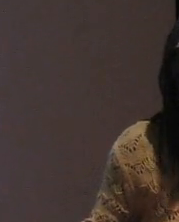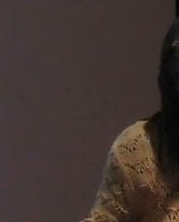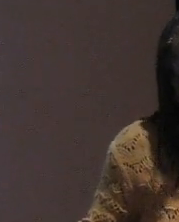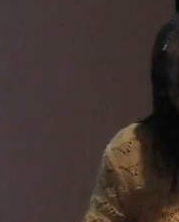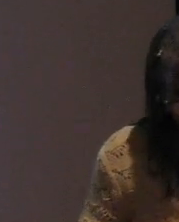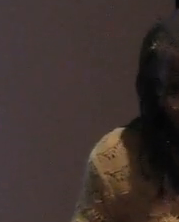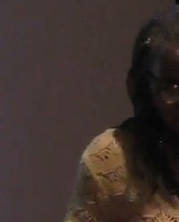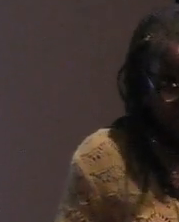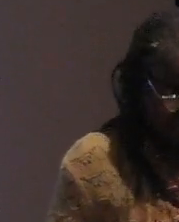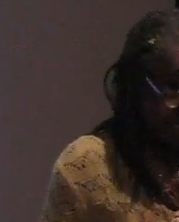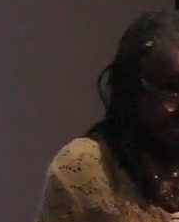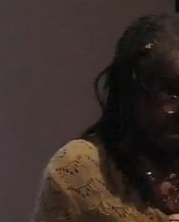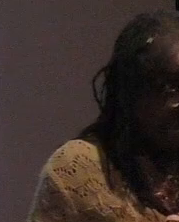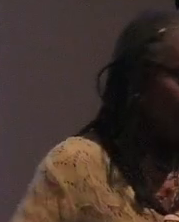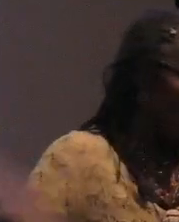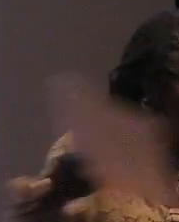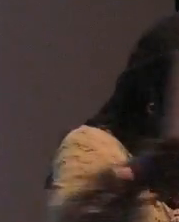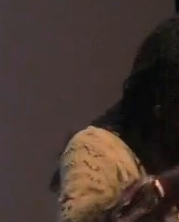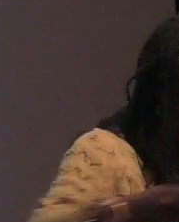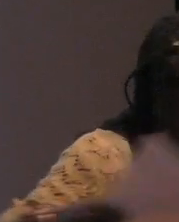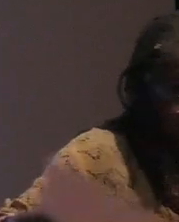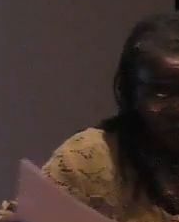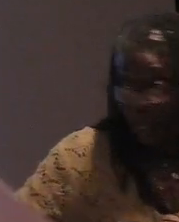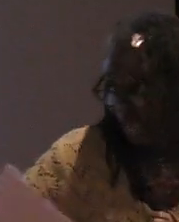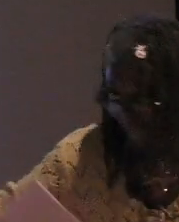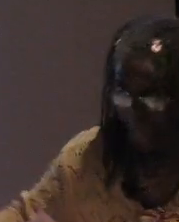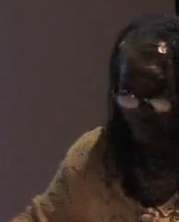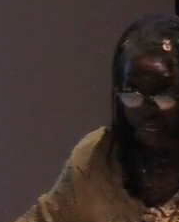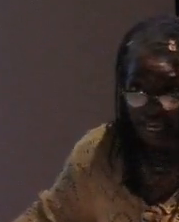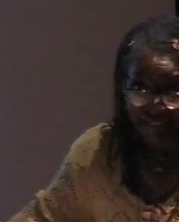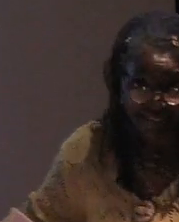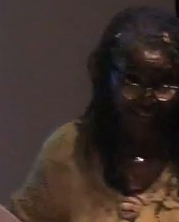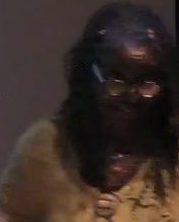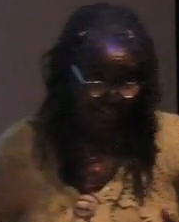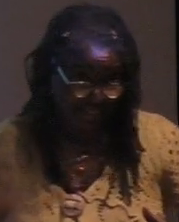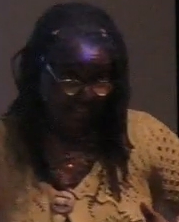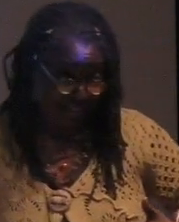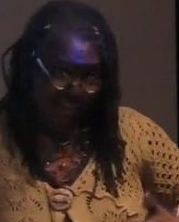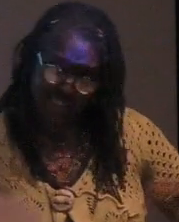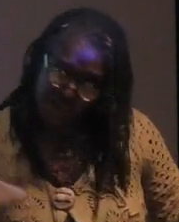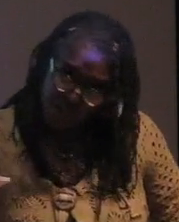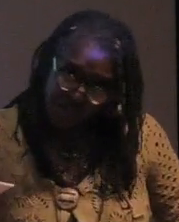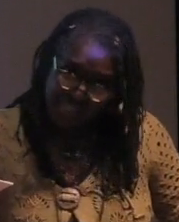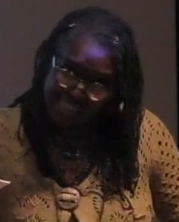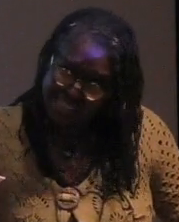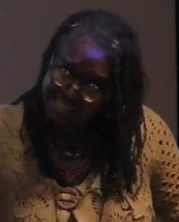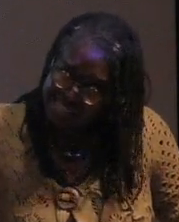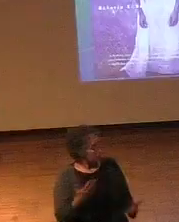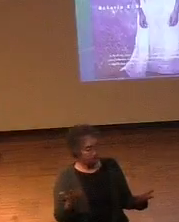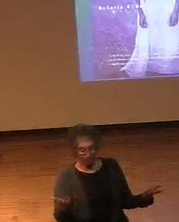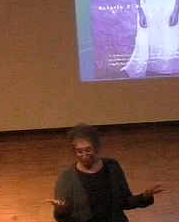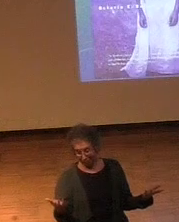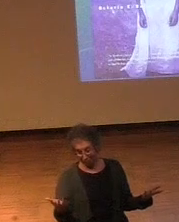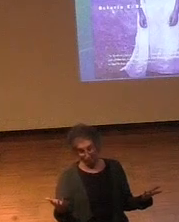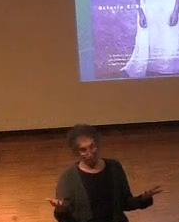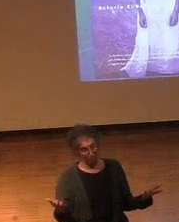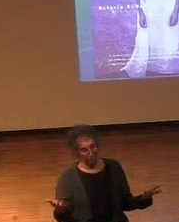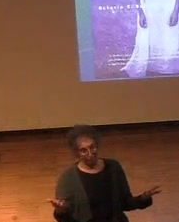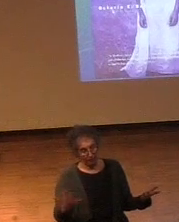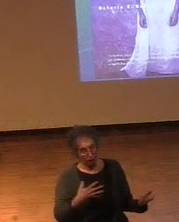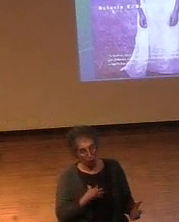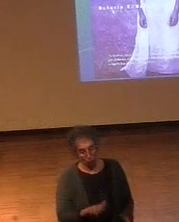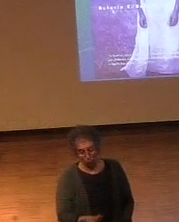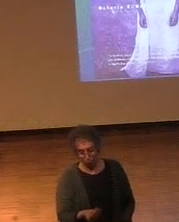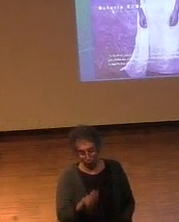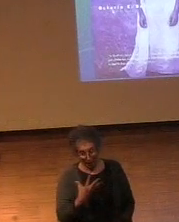99.9% shared DNA. All of you and me. So it's not